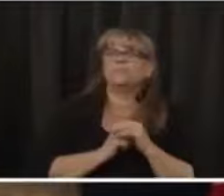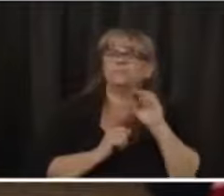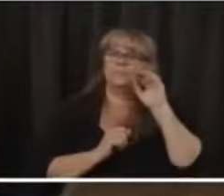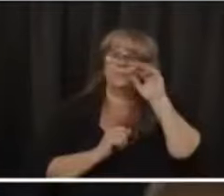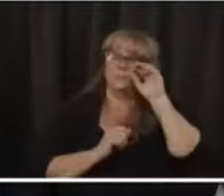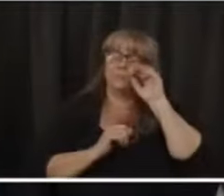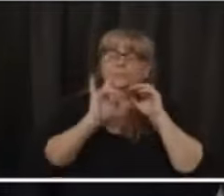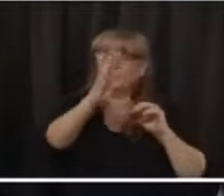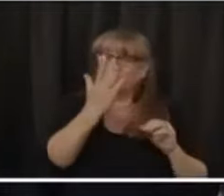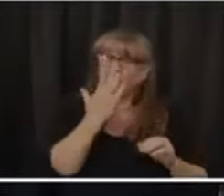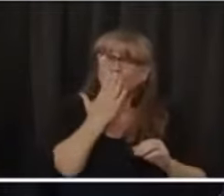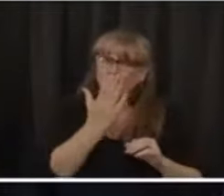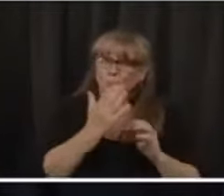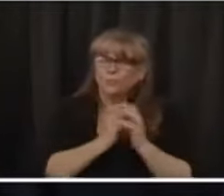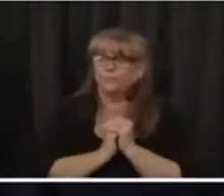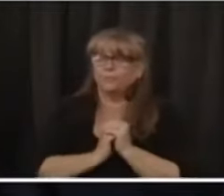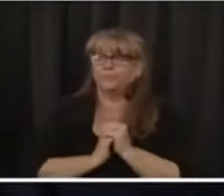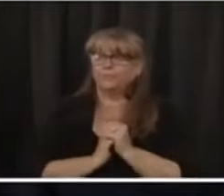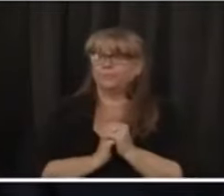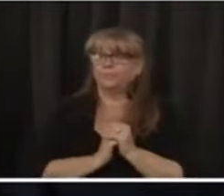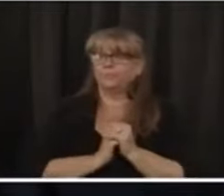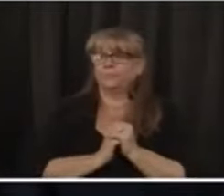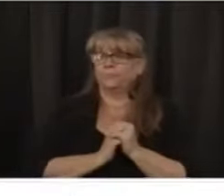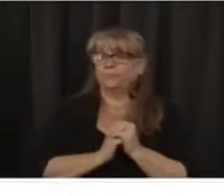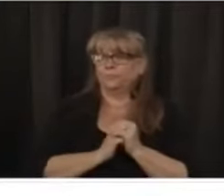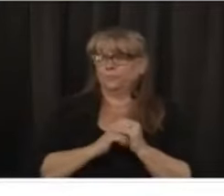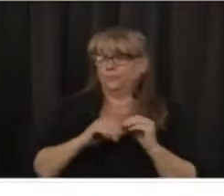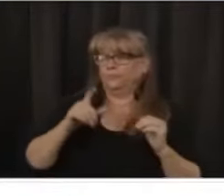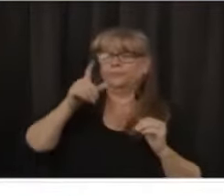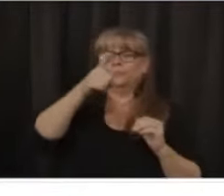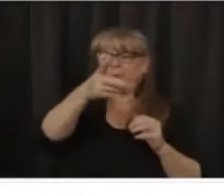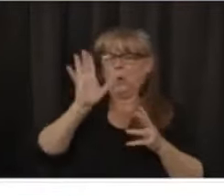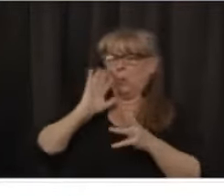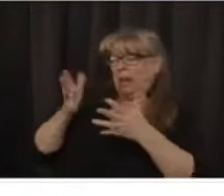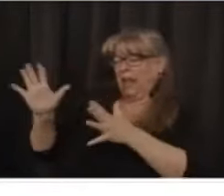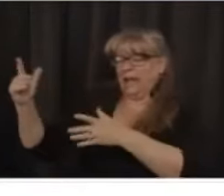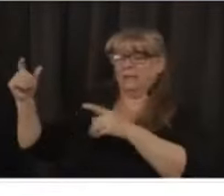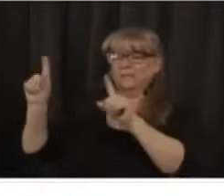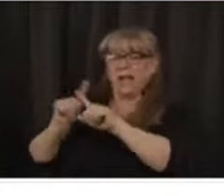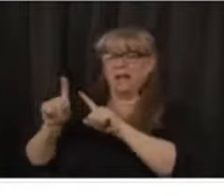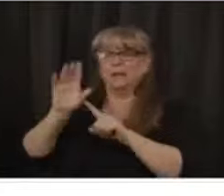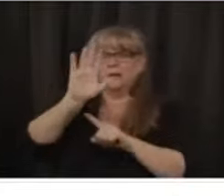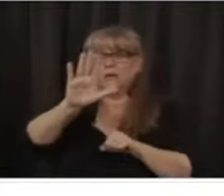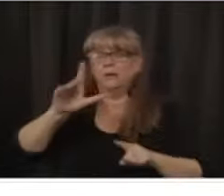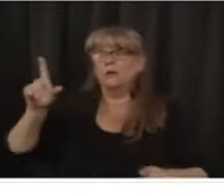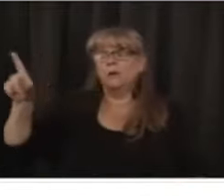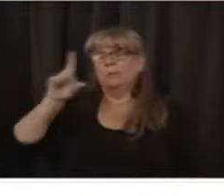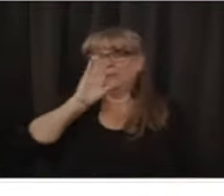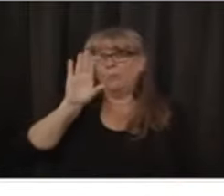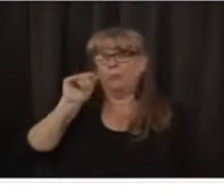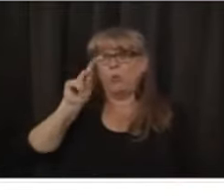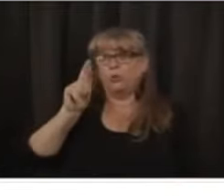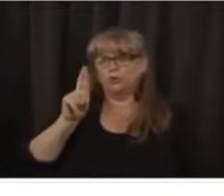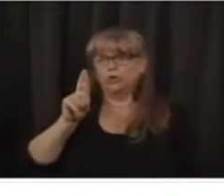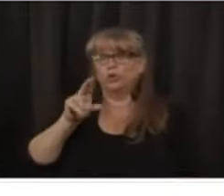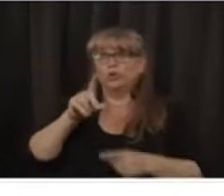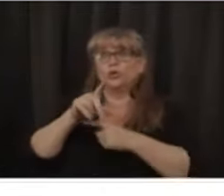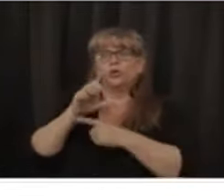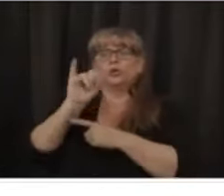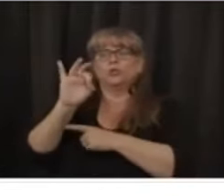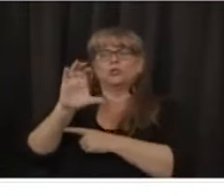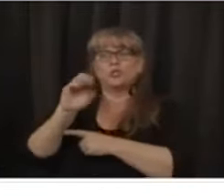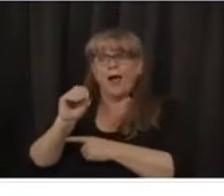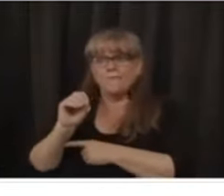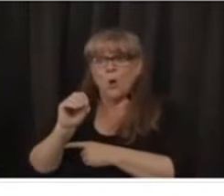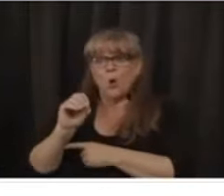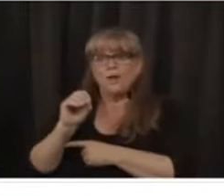So just keeping this slide up, you can just see the difference. So, Boulder and Jeffco, nearing 65% vaccination rate, you can just